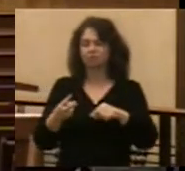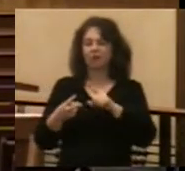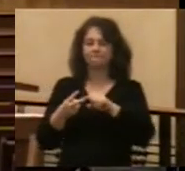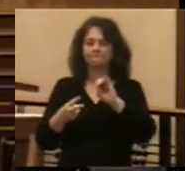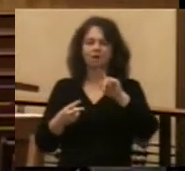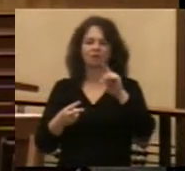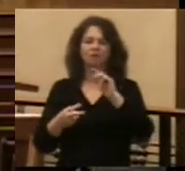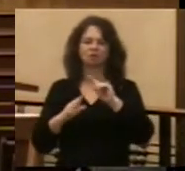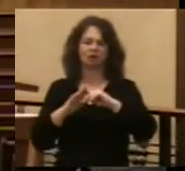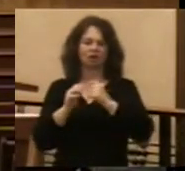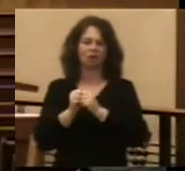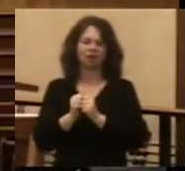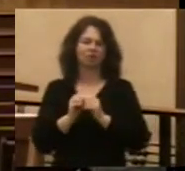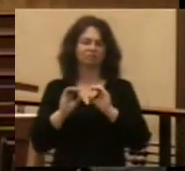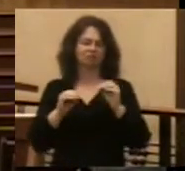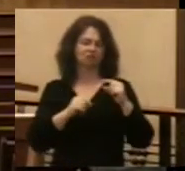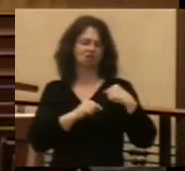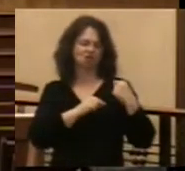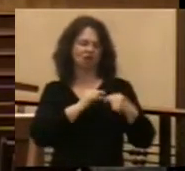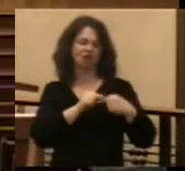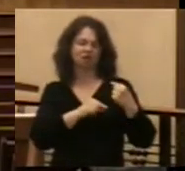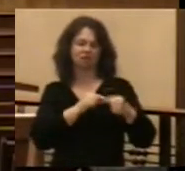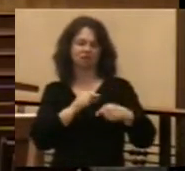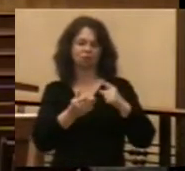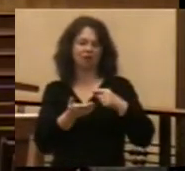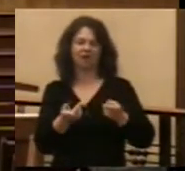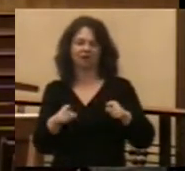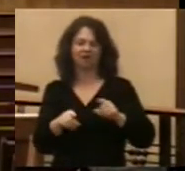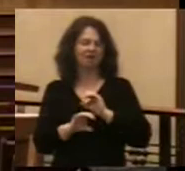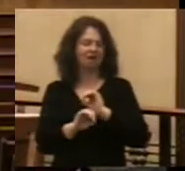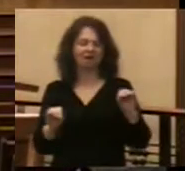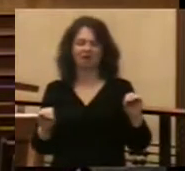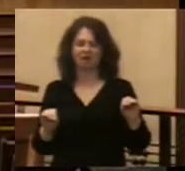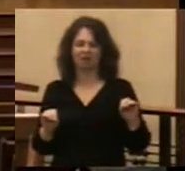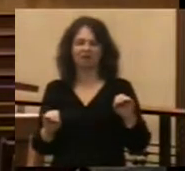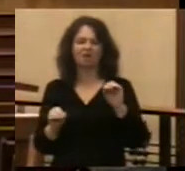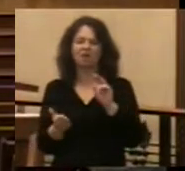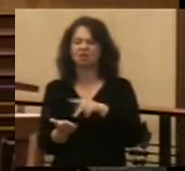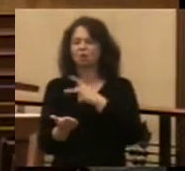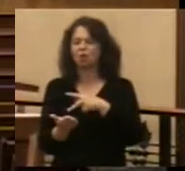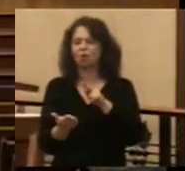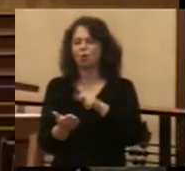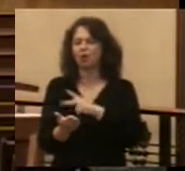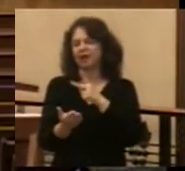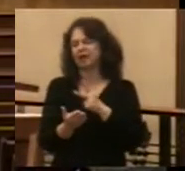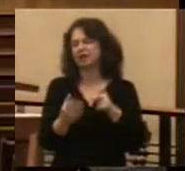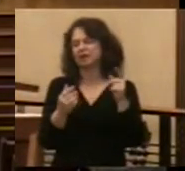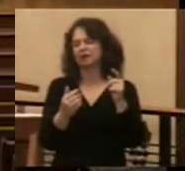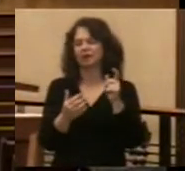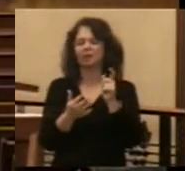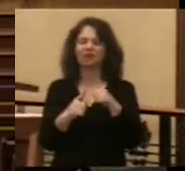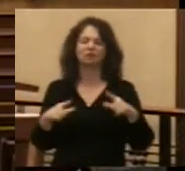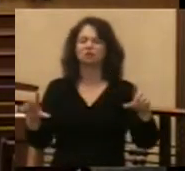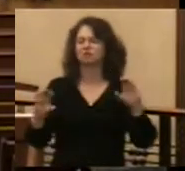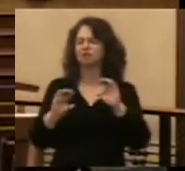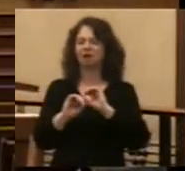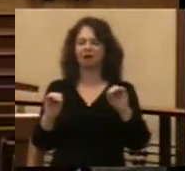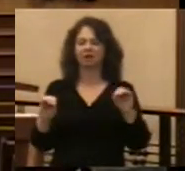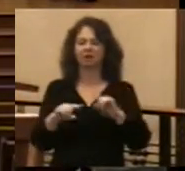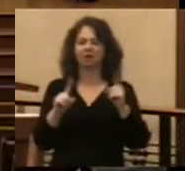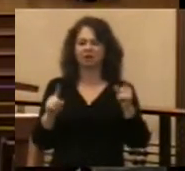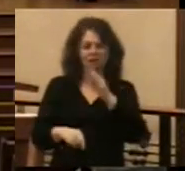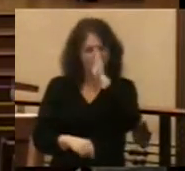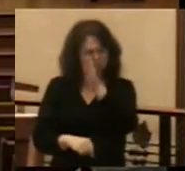came to be among the generations before him, no poetic literature like in the Gospel of John, but with a bold